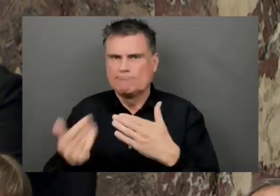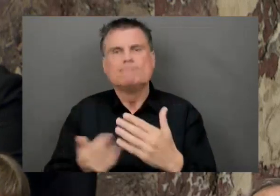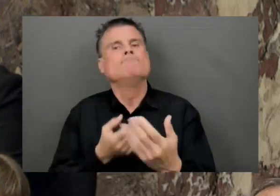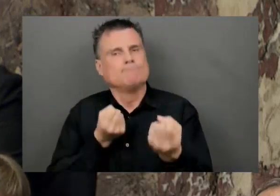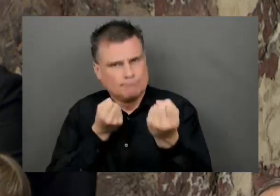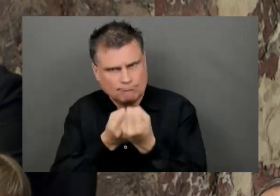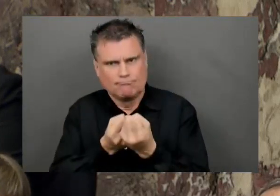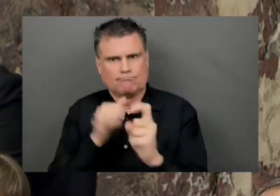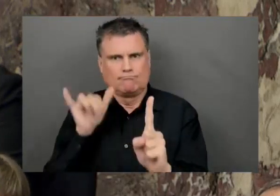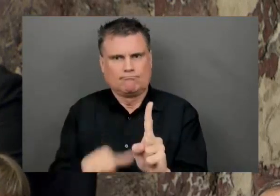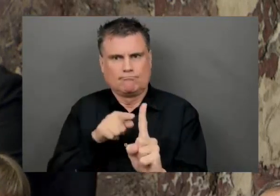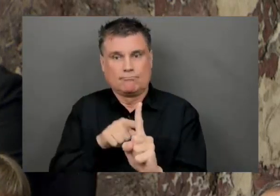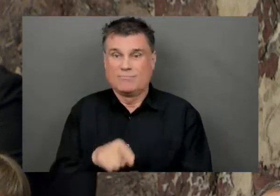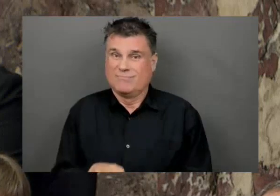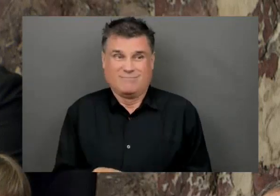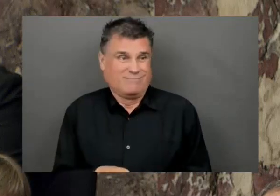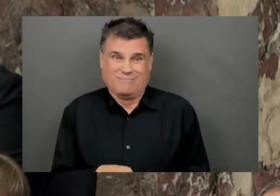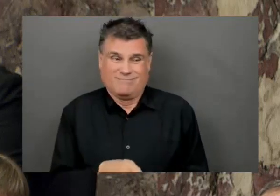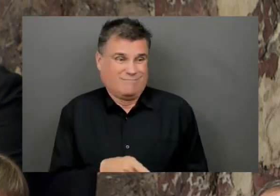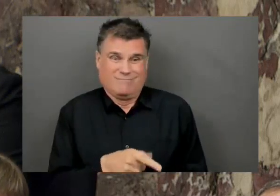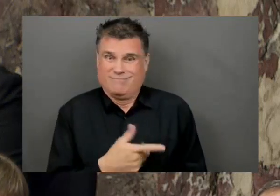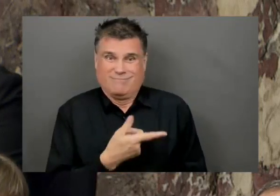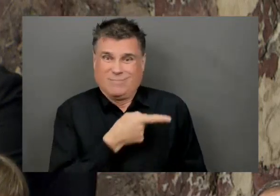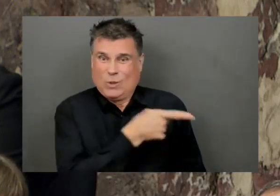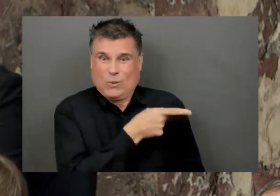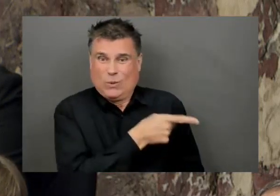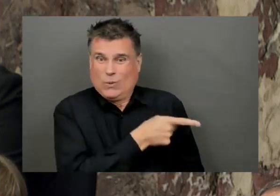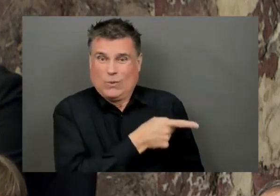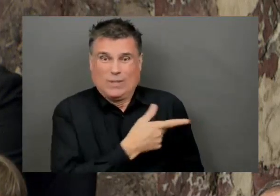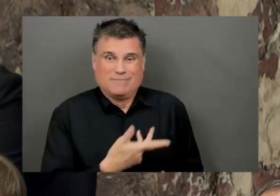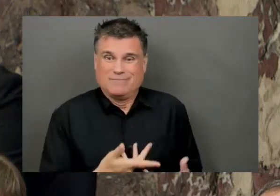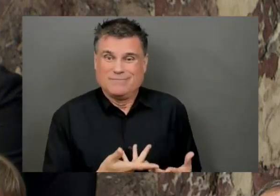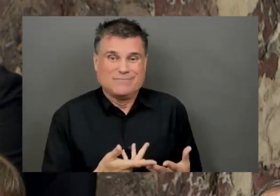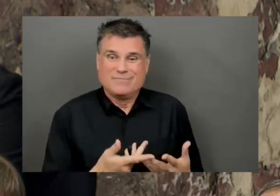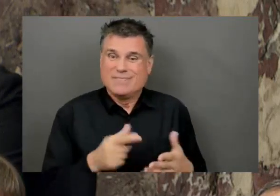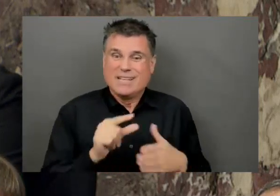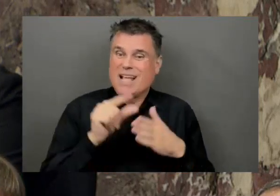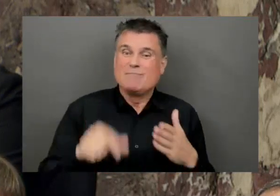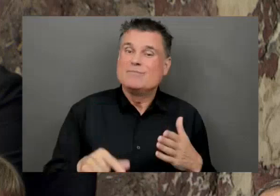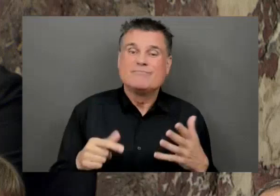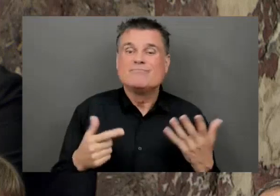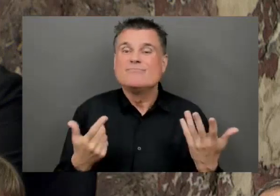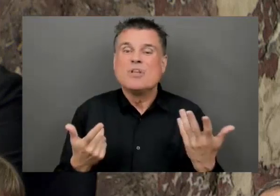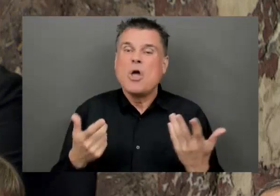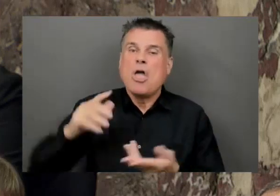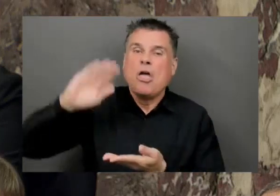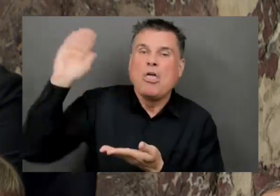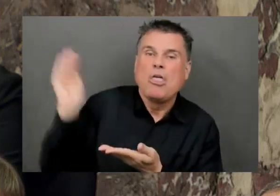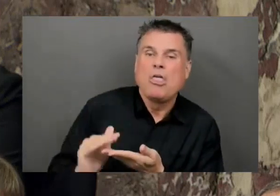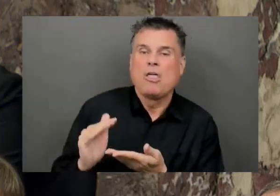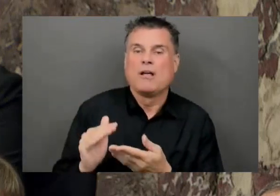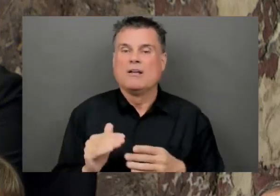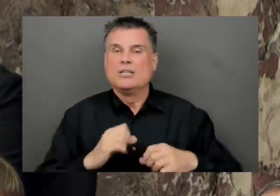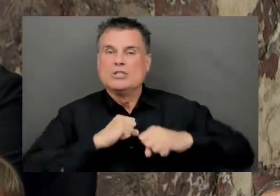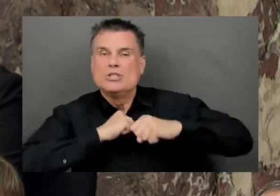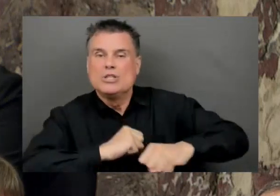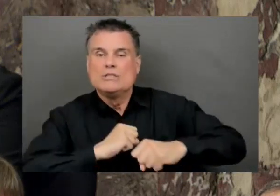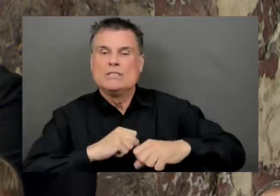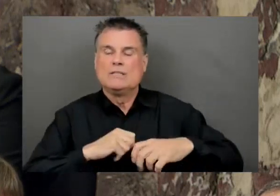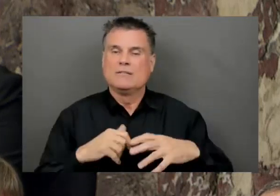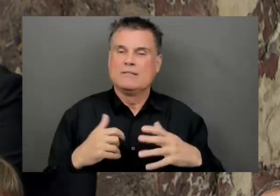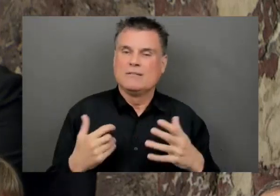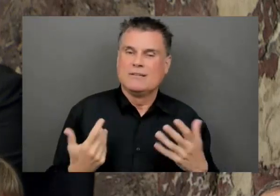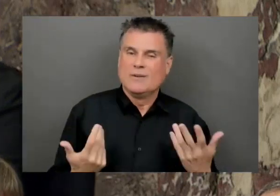security, who downgraded training, and got rid of occupational health and safety, is speaking out now. We have a different view. We are supporting healthcare